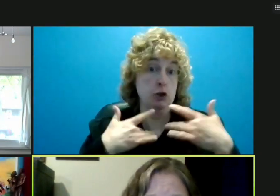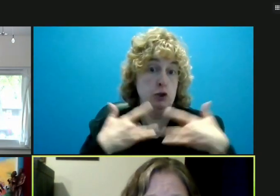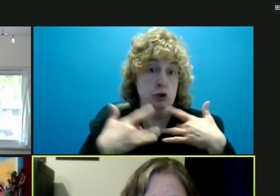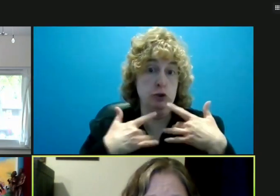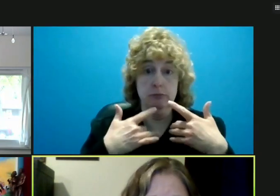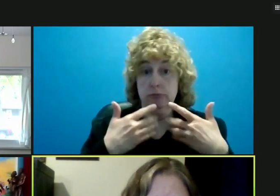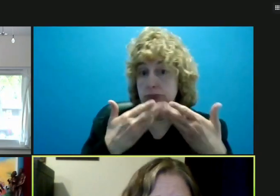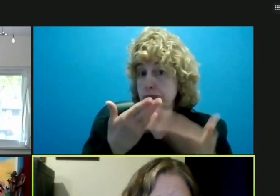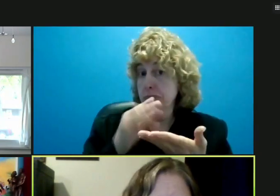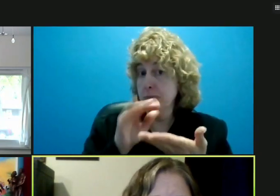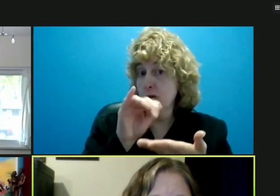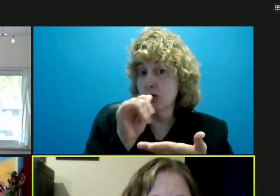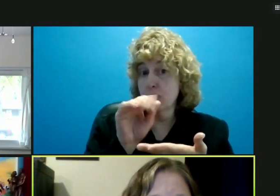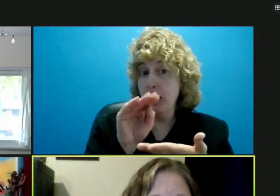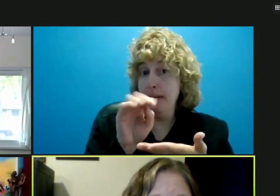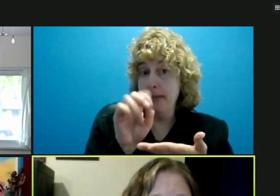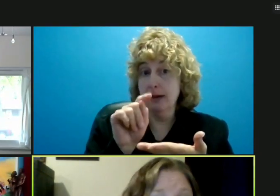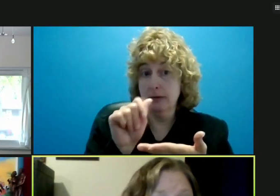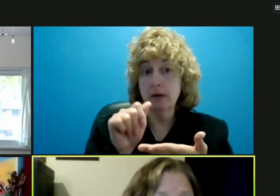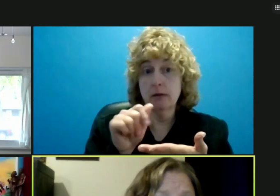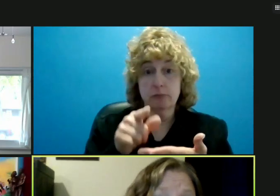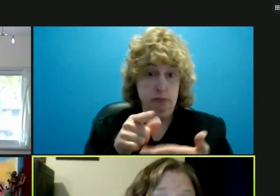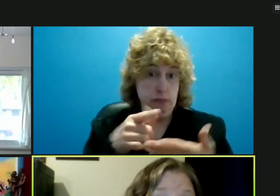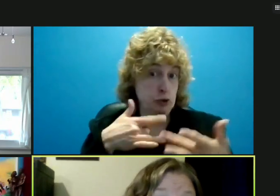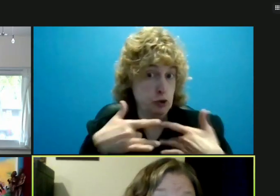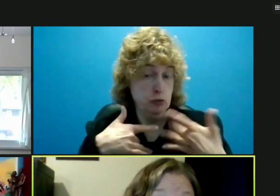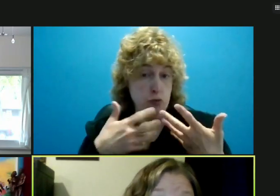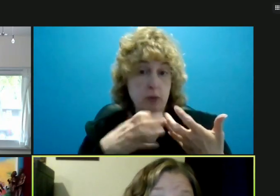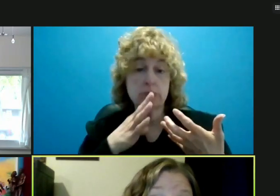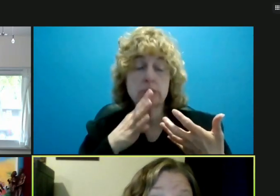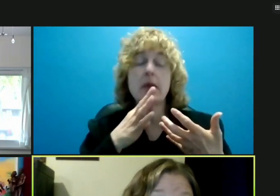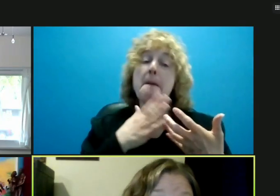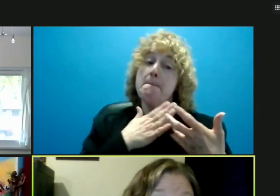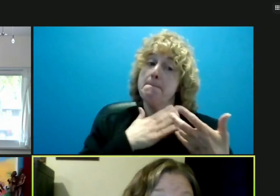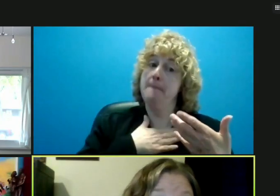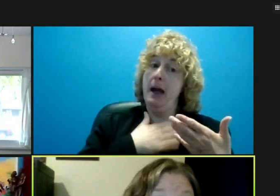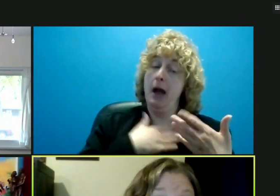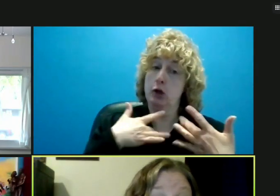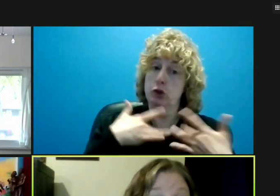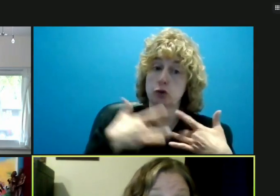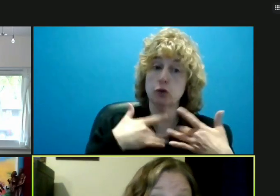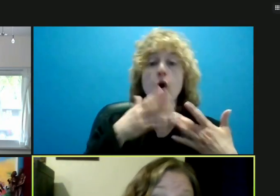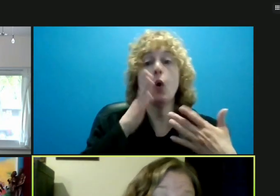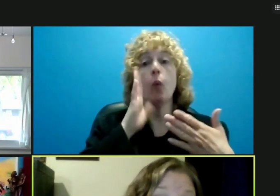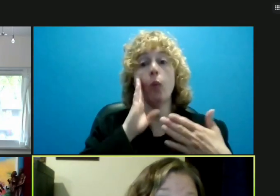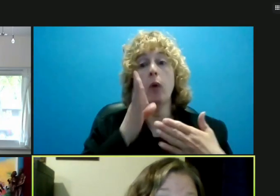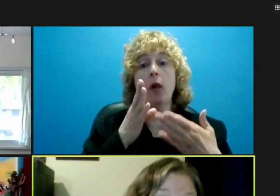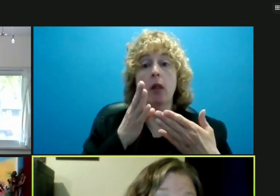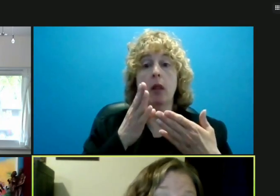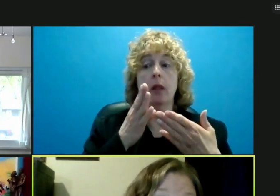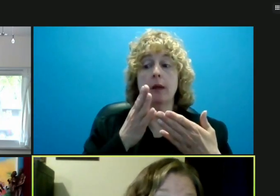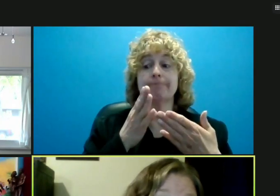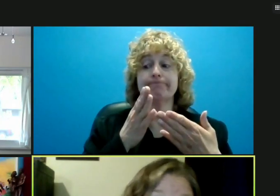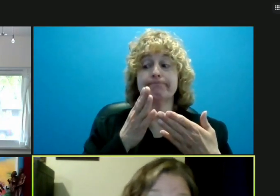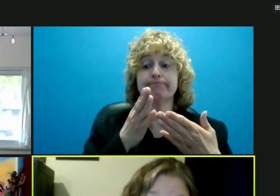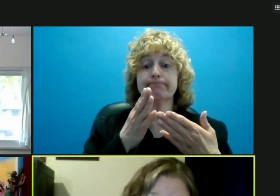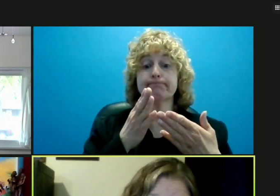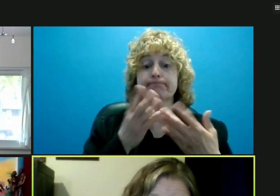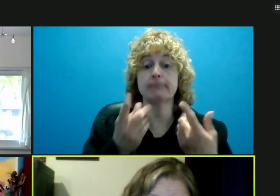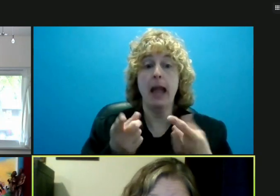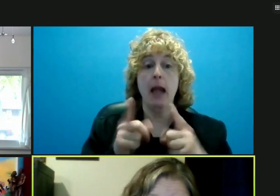say something as well, but I think one of my concerns is that it will happen, you know, it will